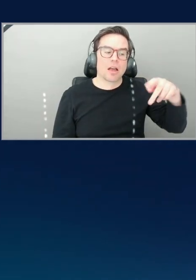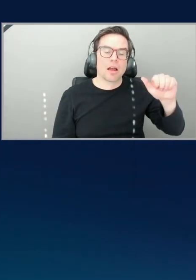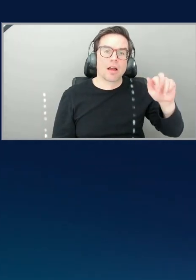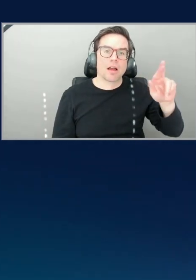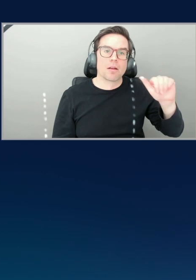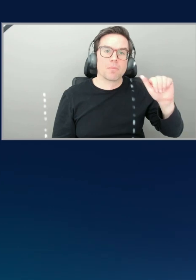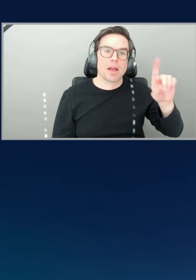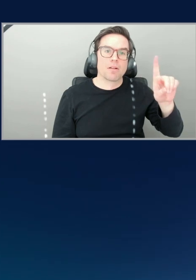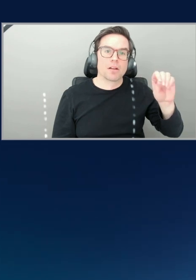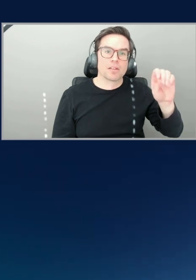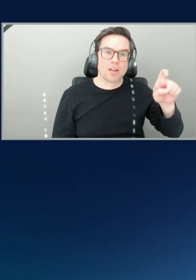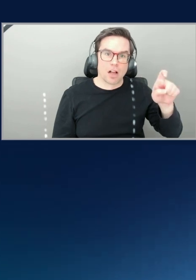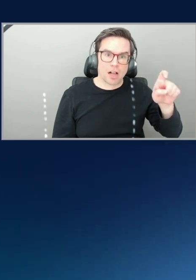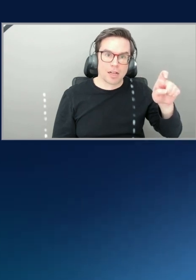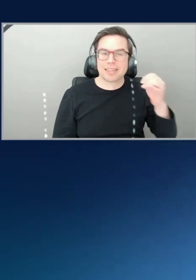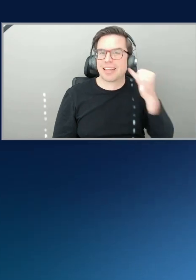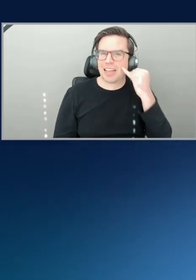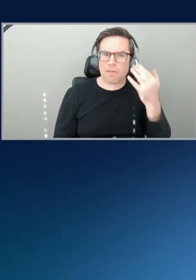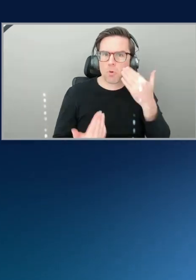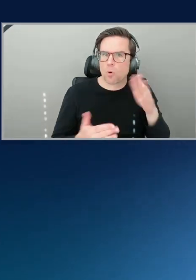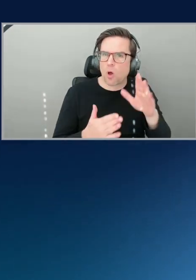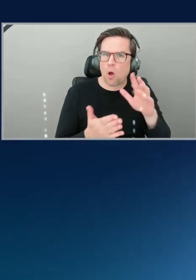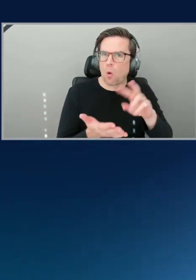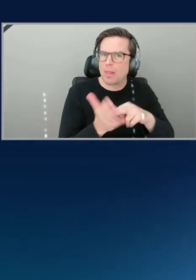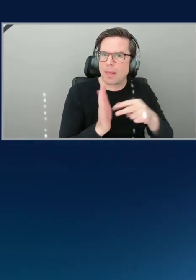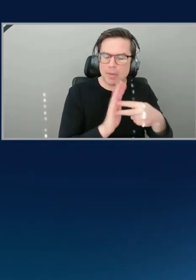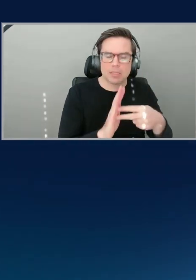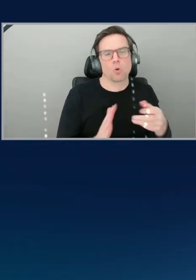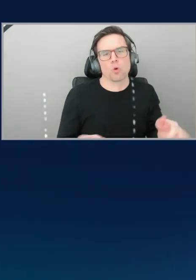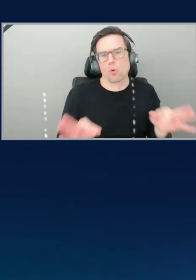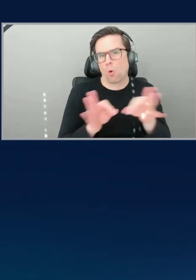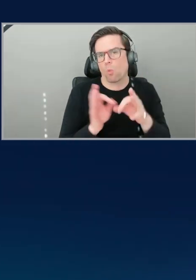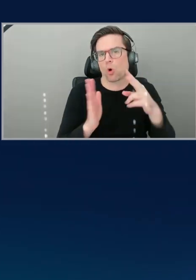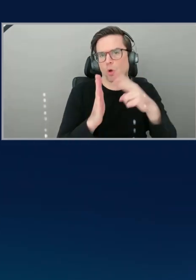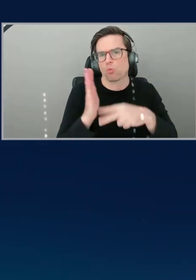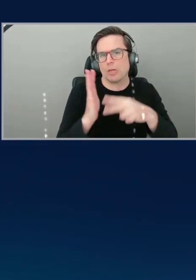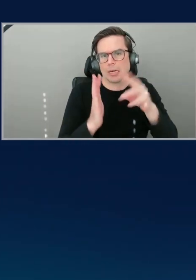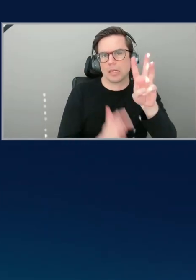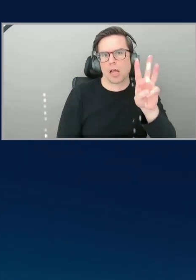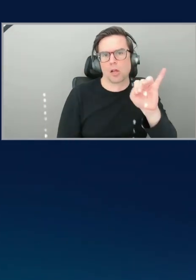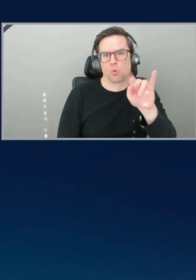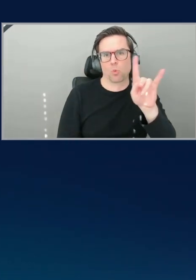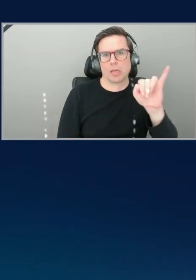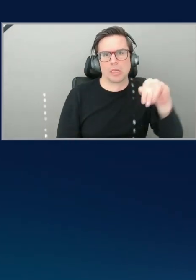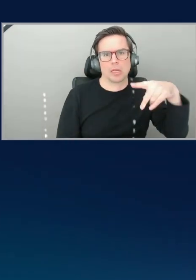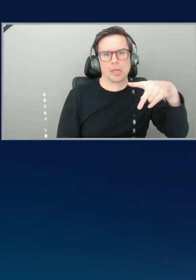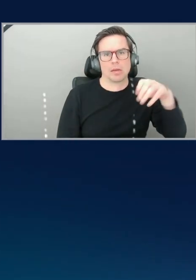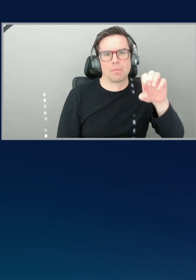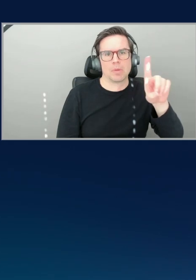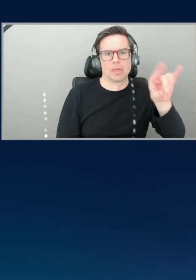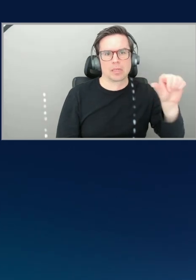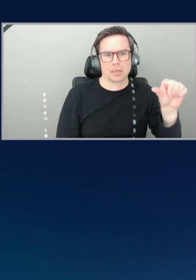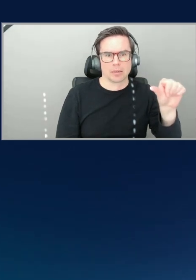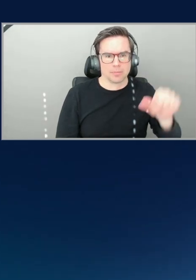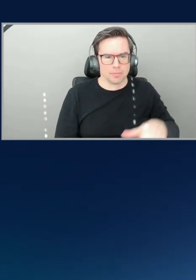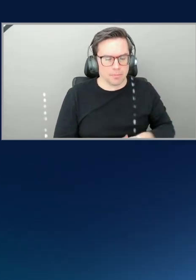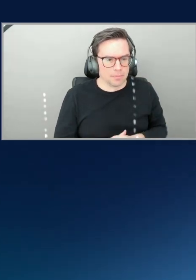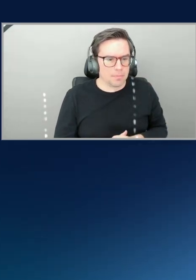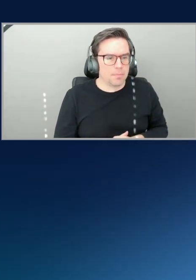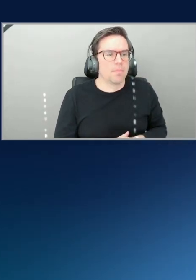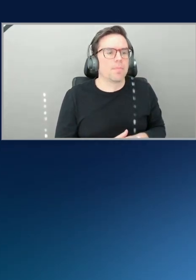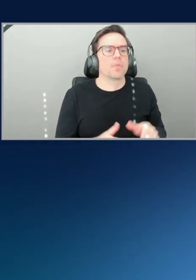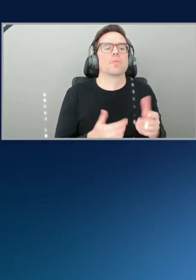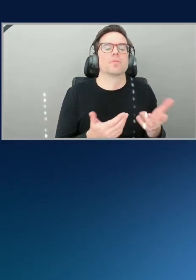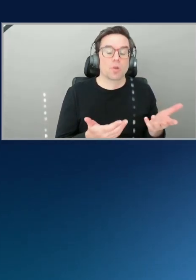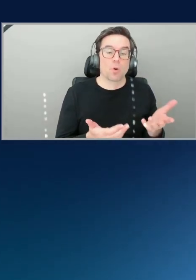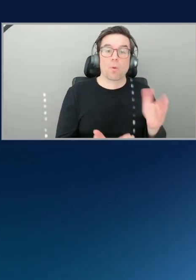heard you invoke Jevans Paradox to describe the situation. So what I'm interpreting from that is that you think that I still have a job in